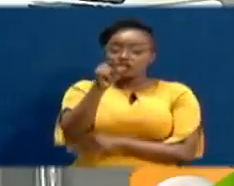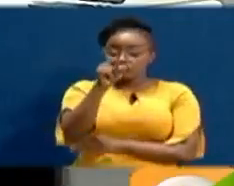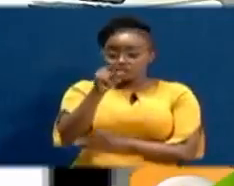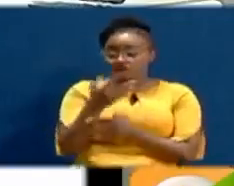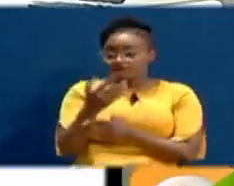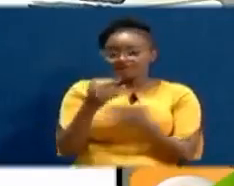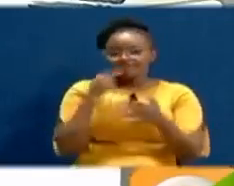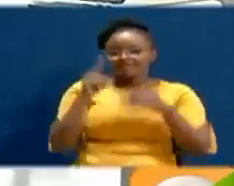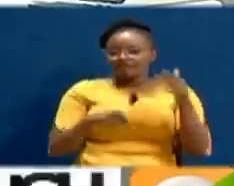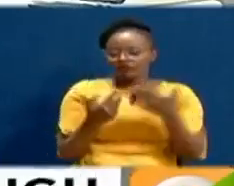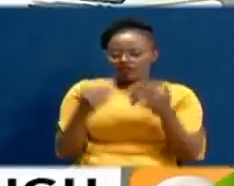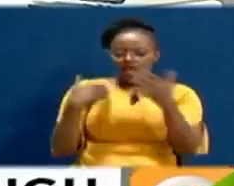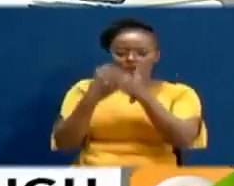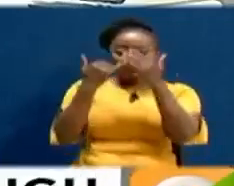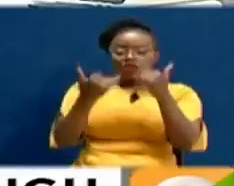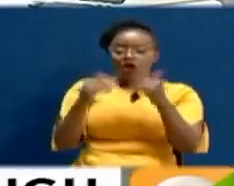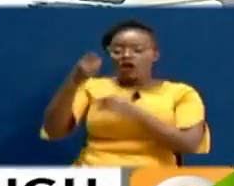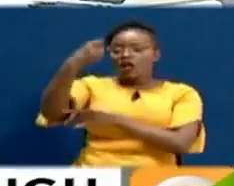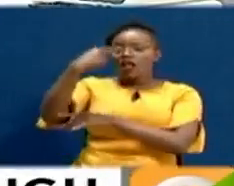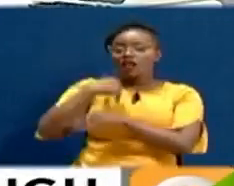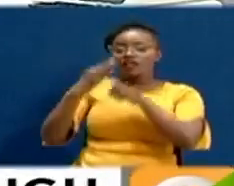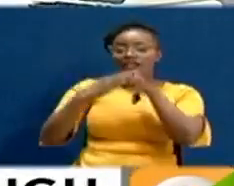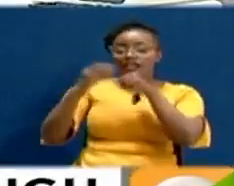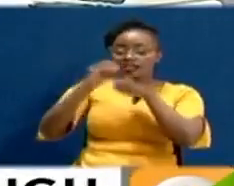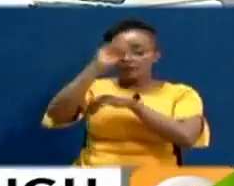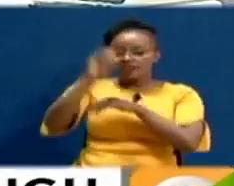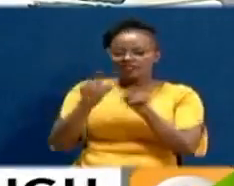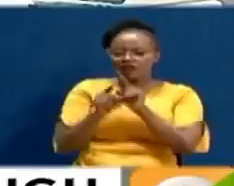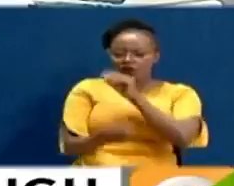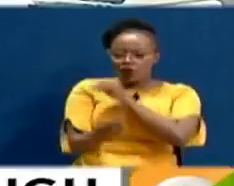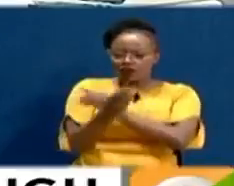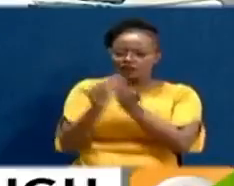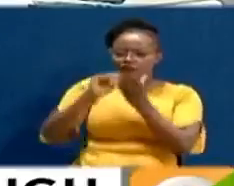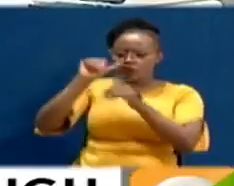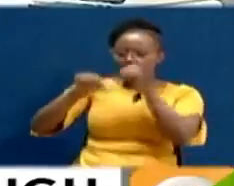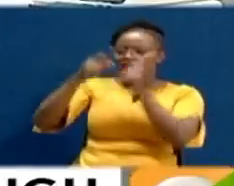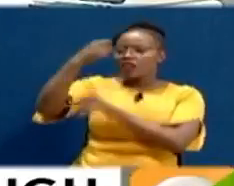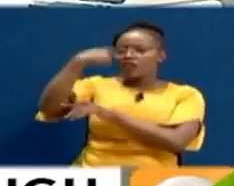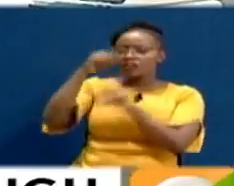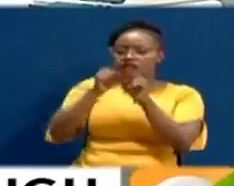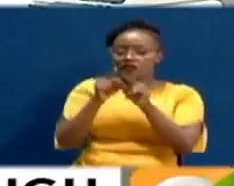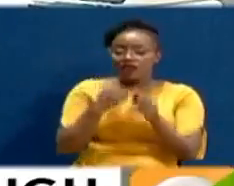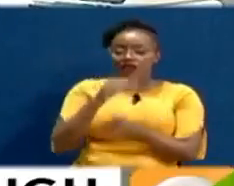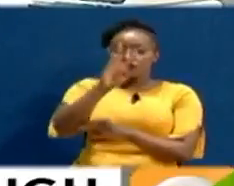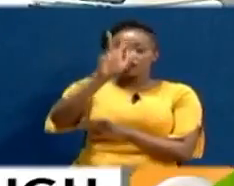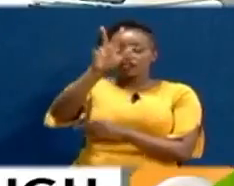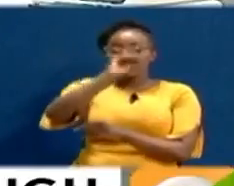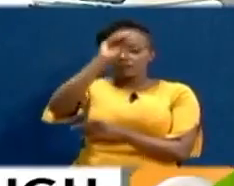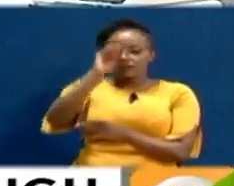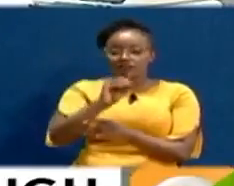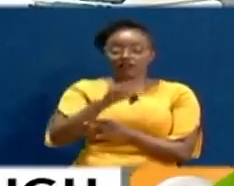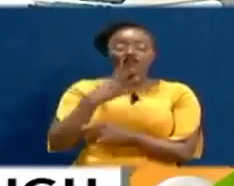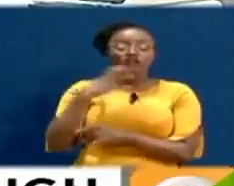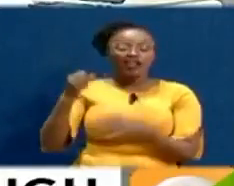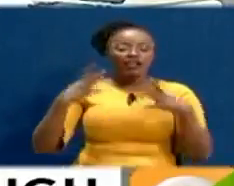This is what we're saying. So far, there's been a vaccine. It's 90% effective. Let me give you a bit more detail about it. They tested about